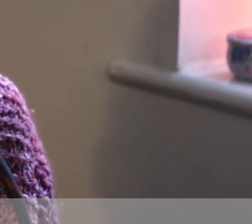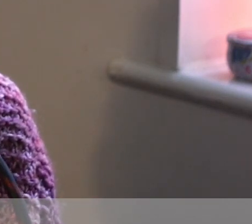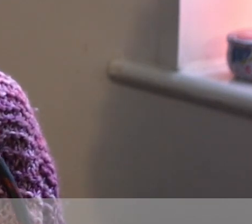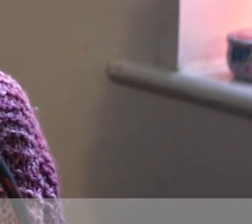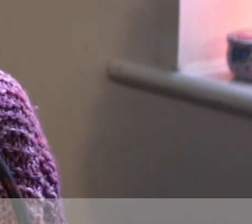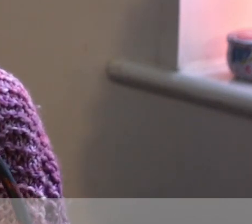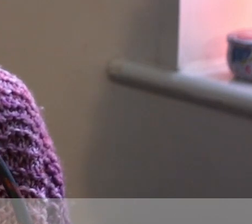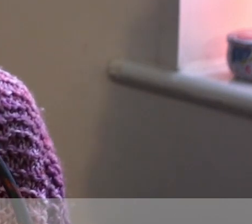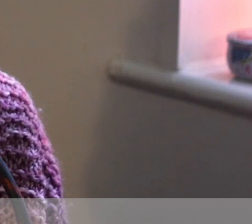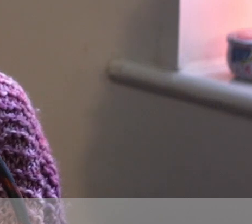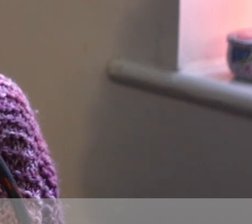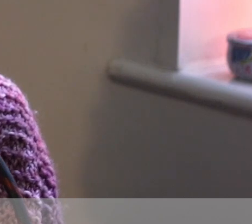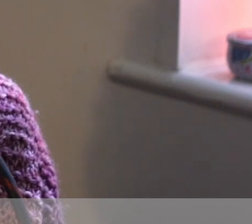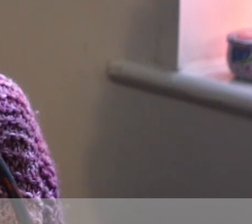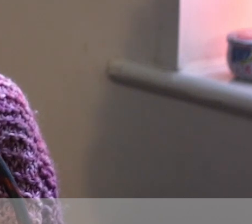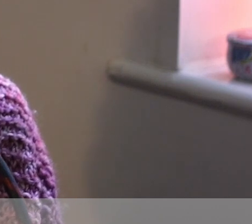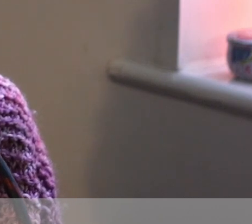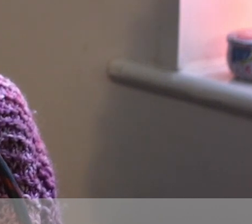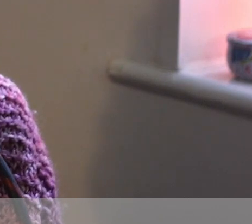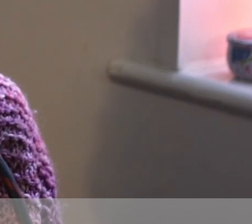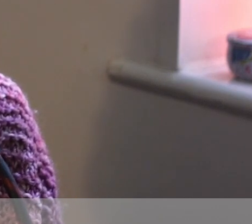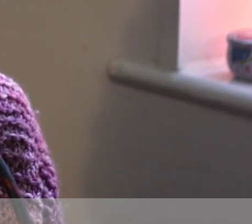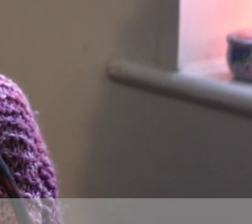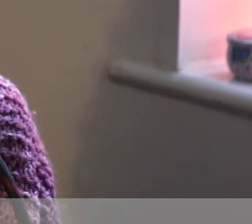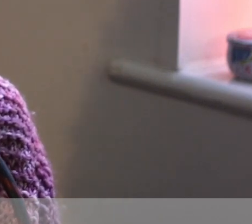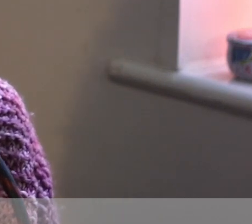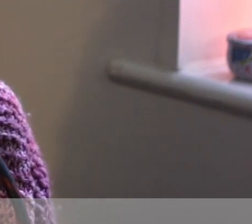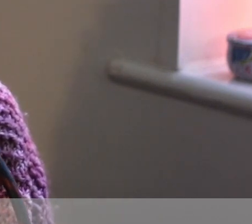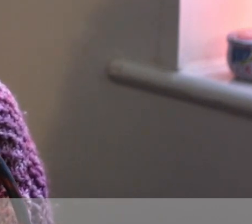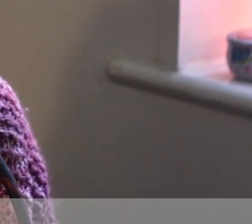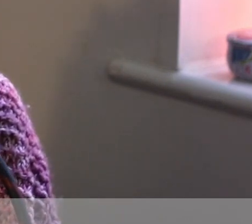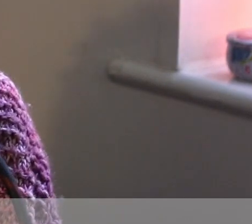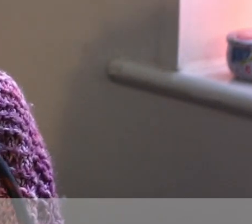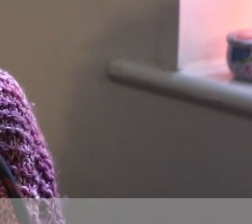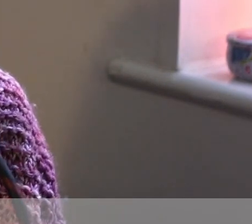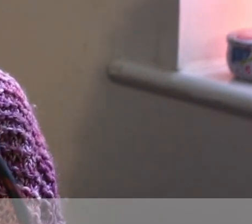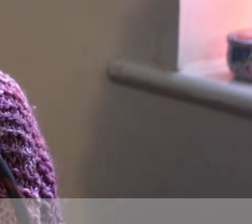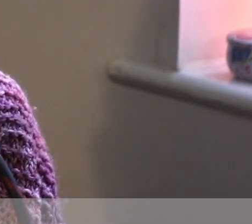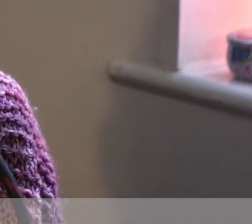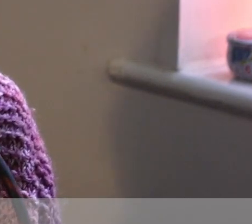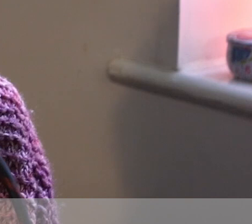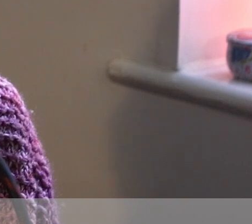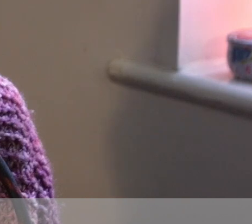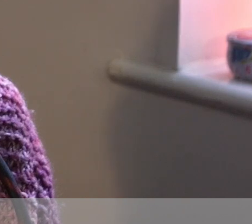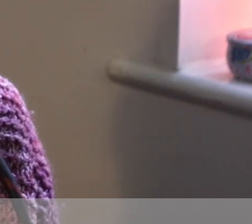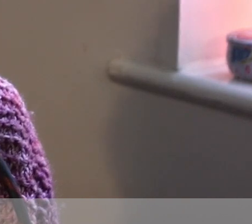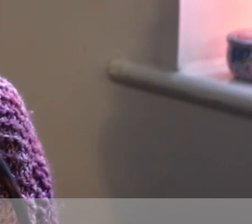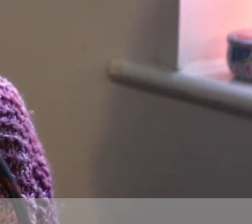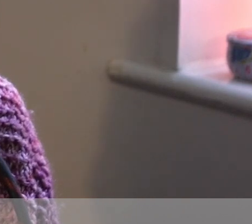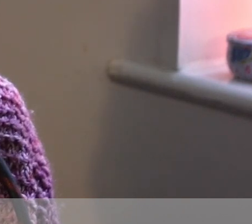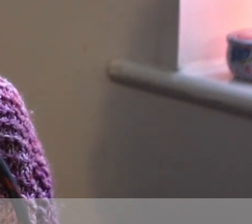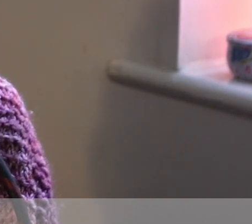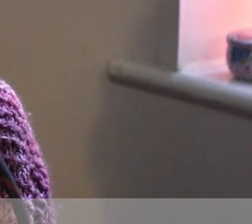go. This love will never change. It's all I need to know.